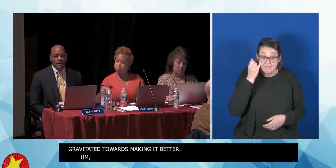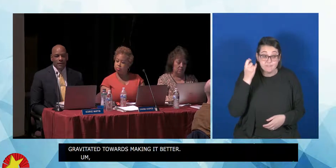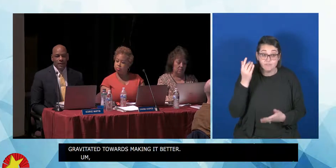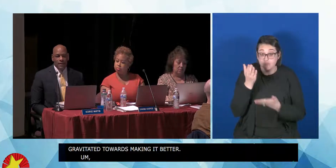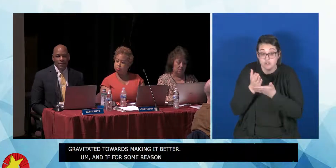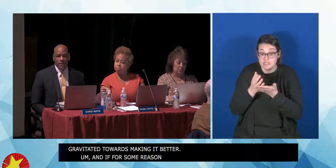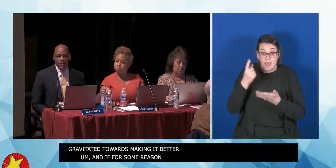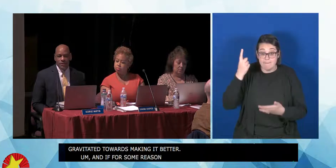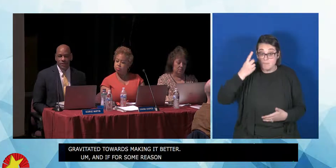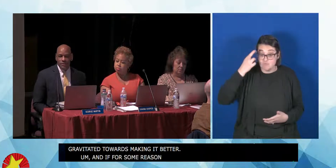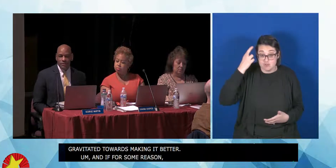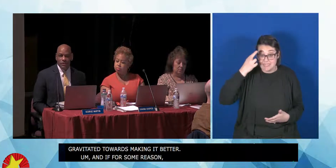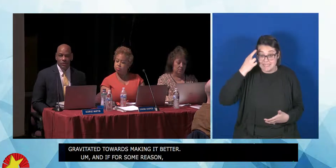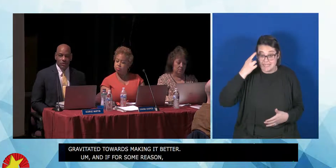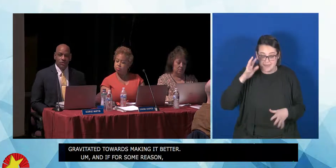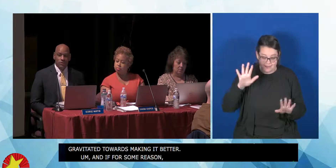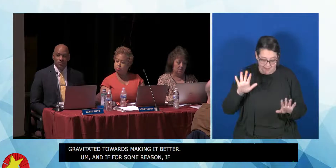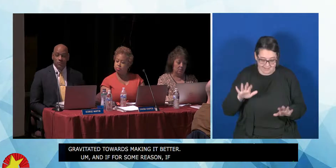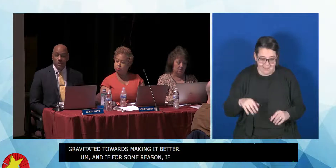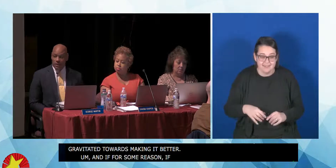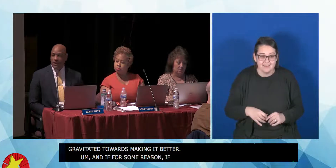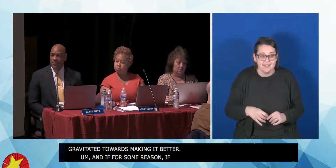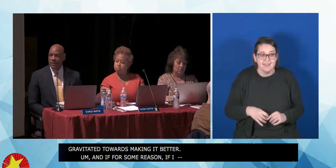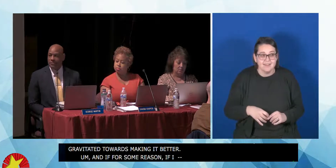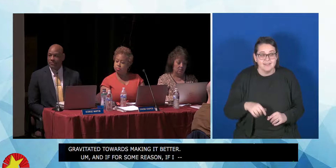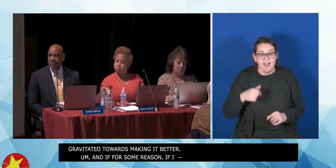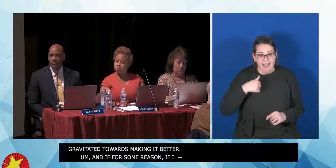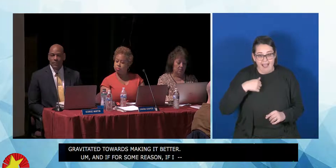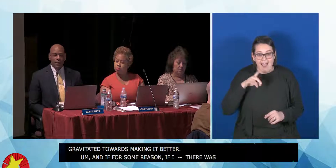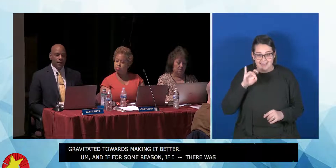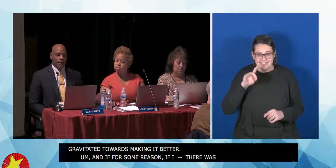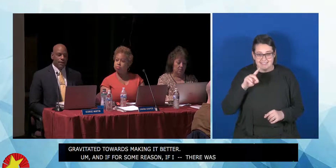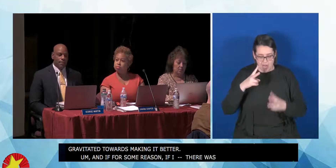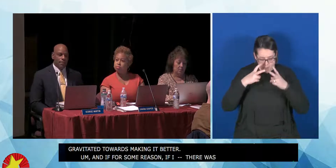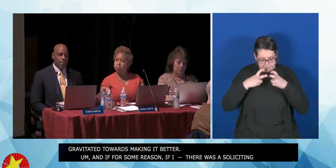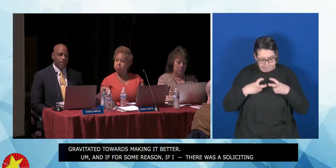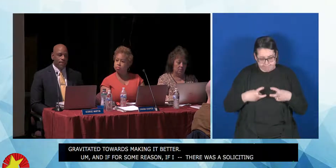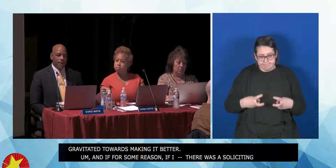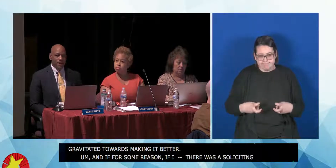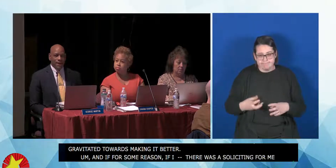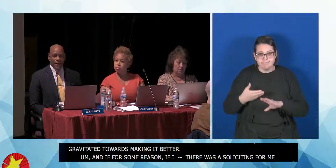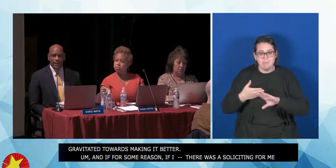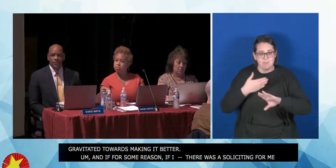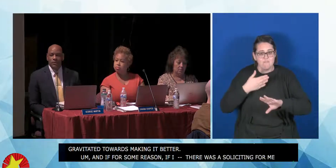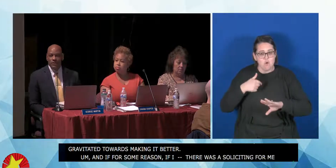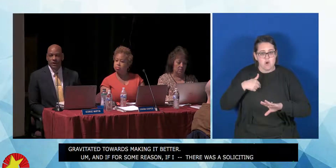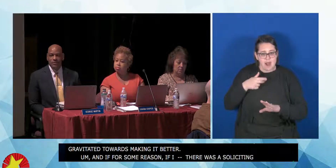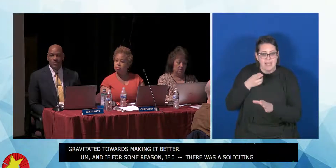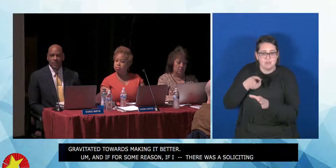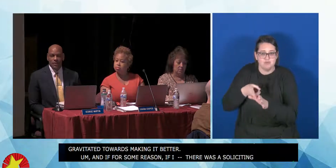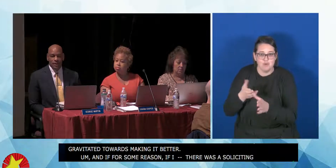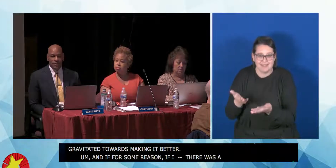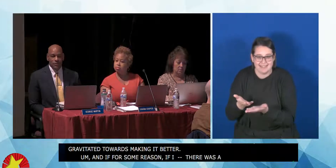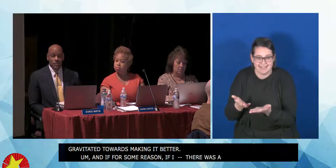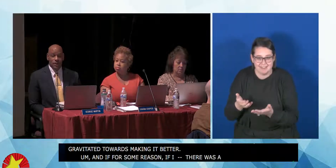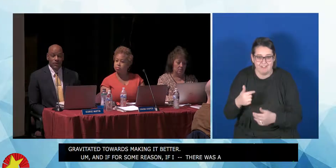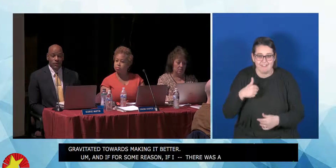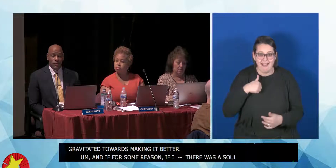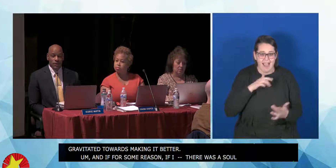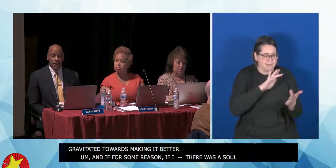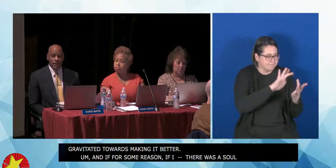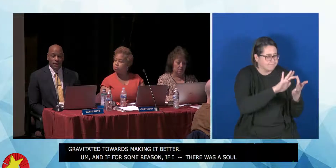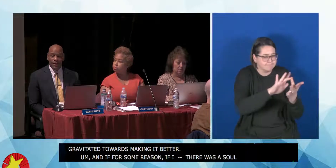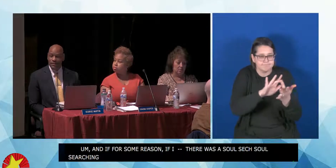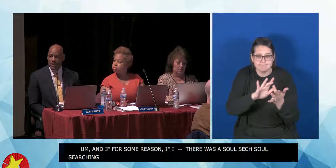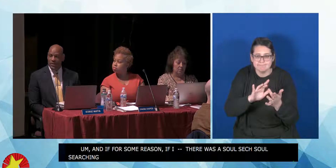and there was a soul searching for me to come here. And I had to reach out to people I know to make